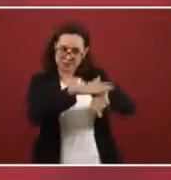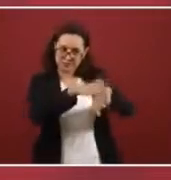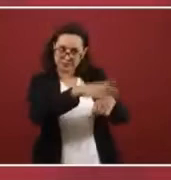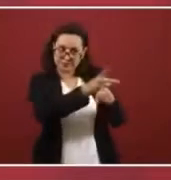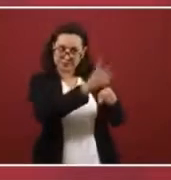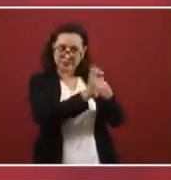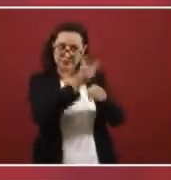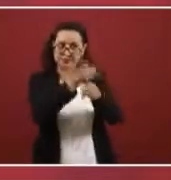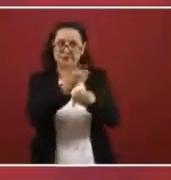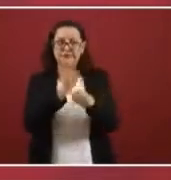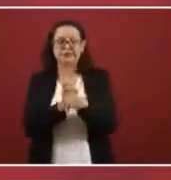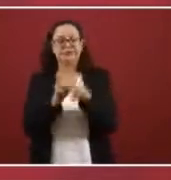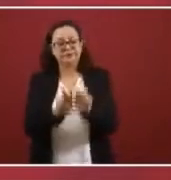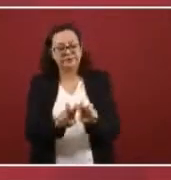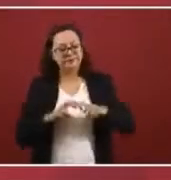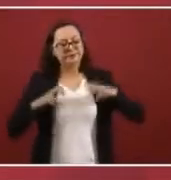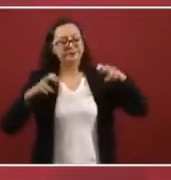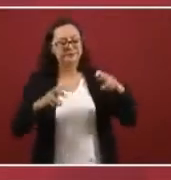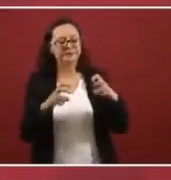to look for an agreement